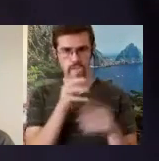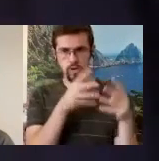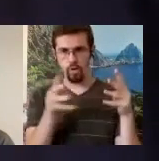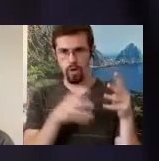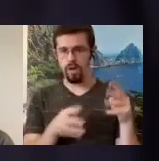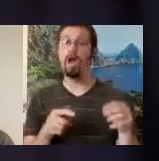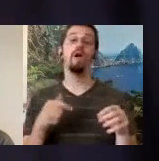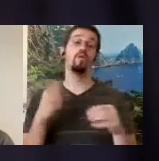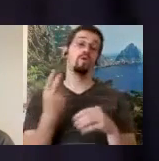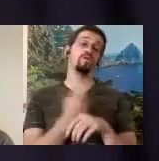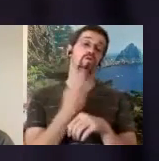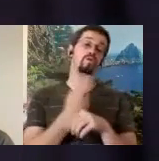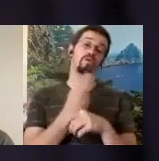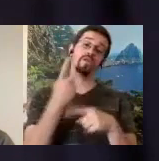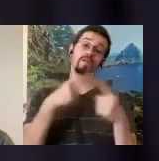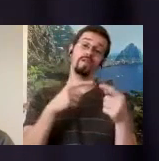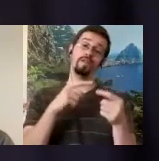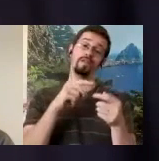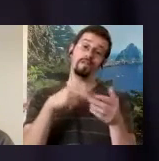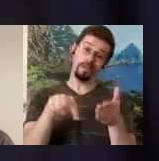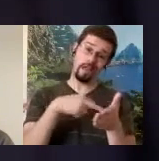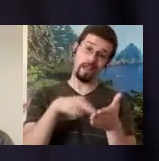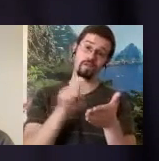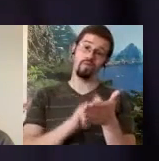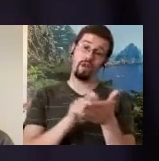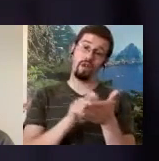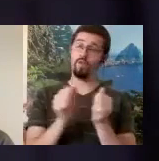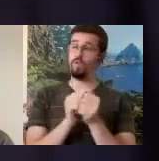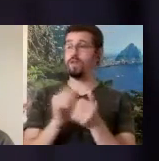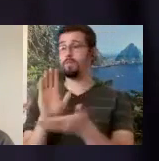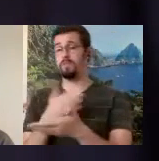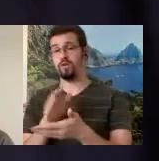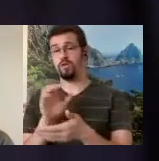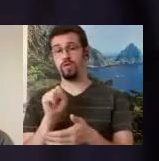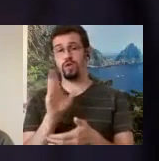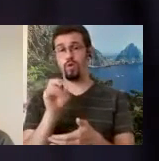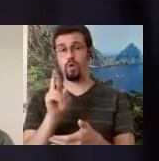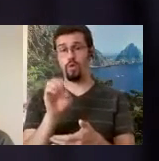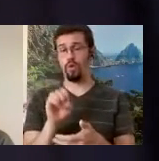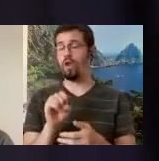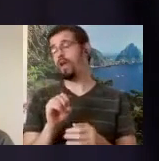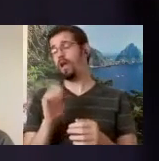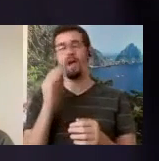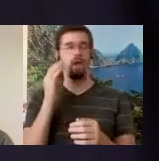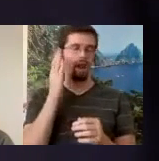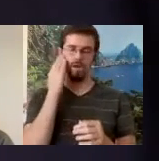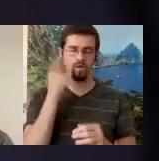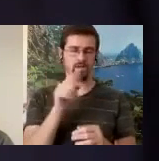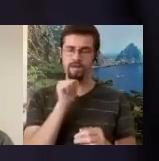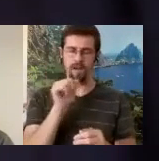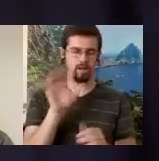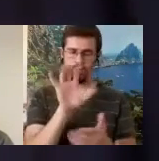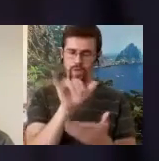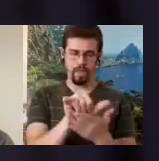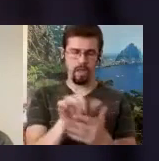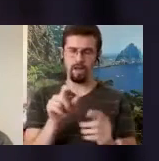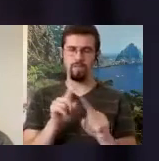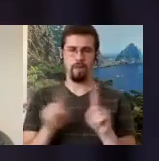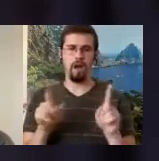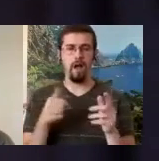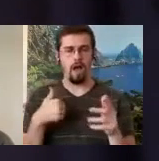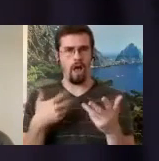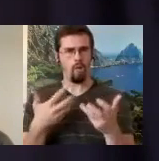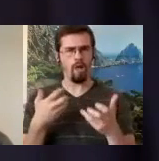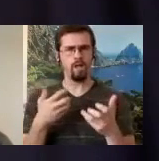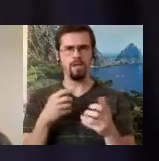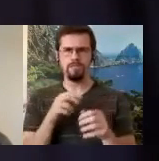Of course, that's not what you're doing. I realize you've got your own very unique development here. And I want to read it very strongly later and